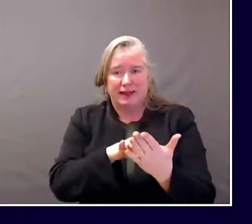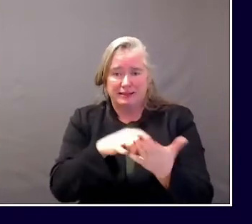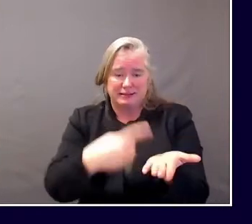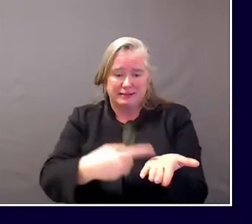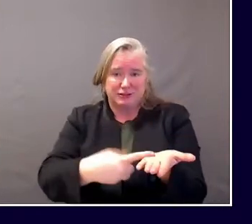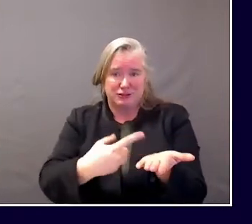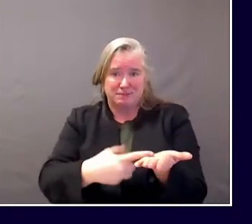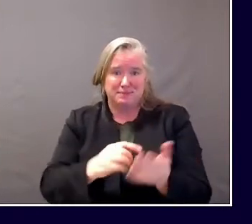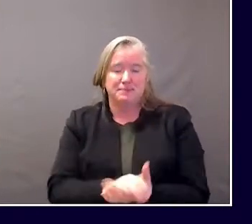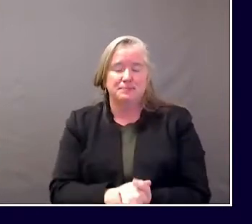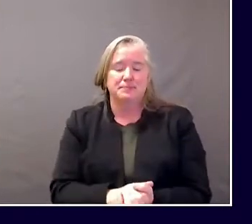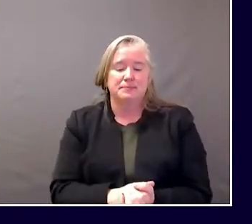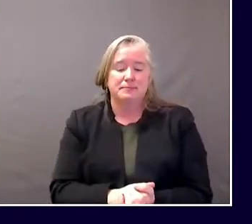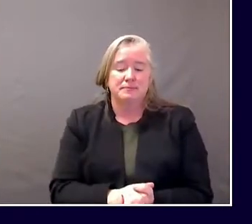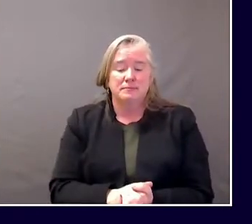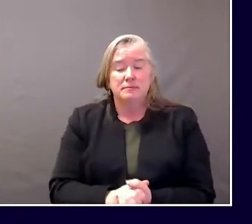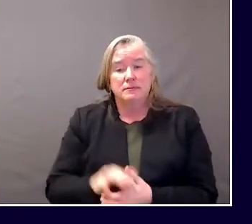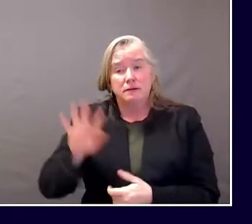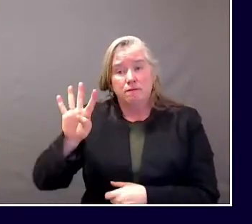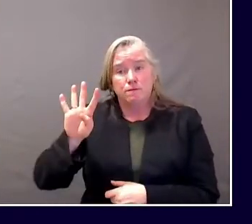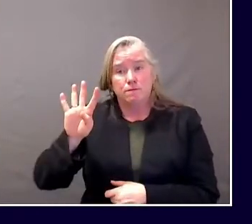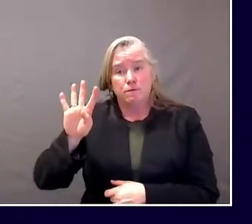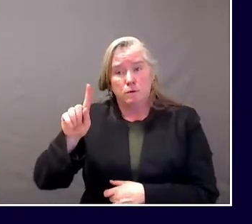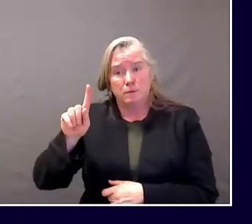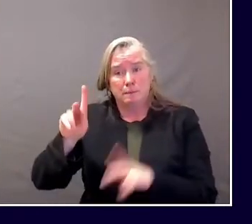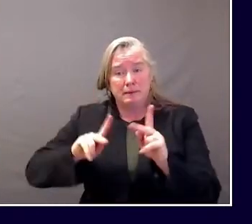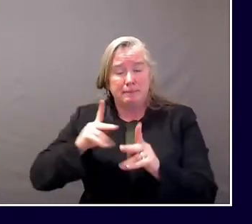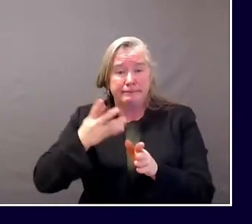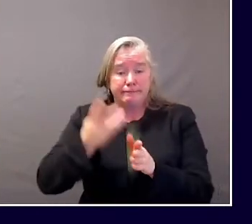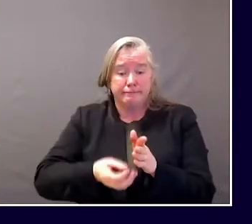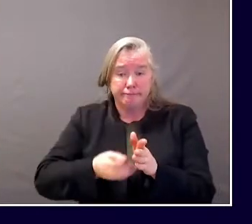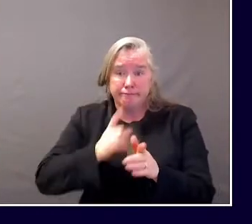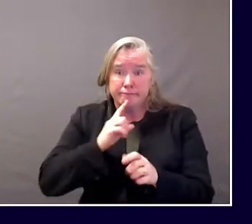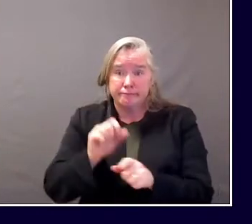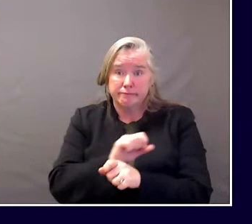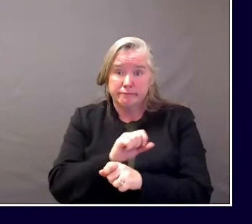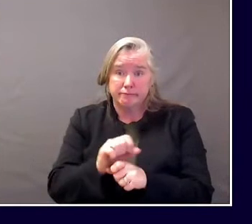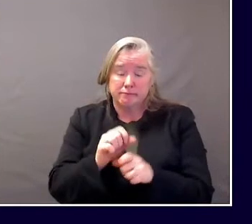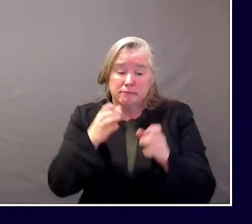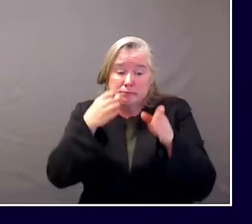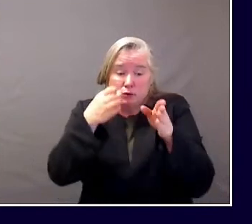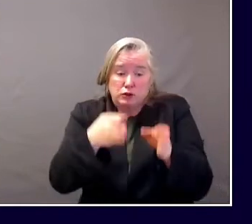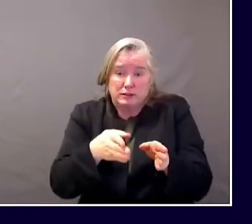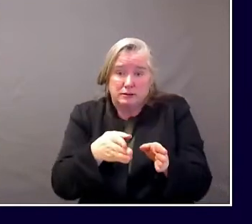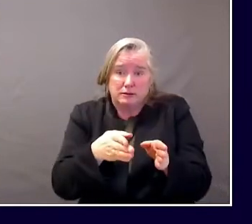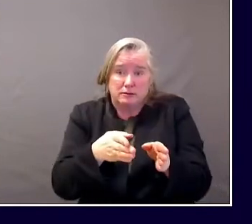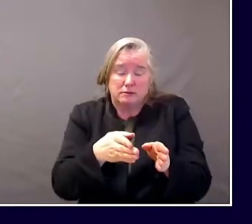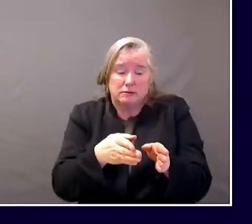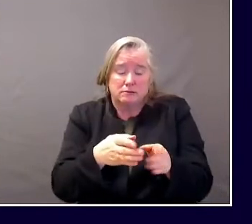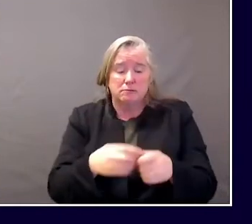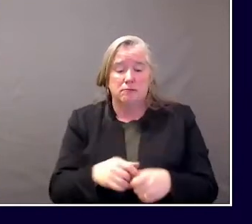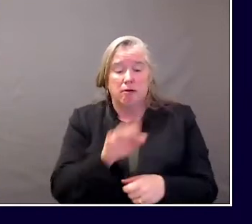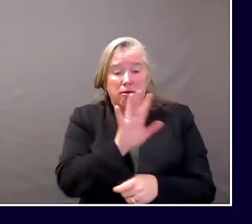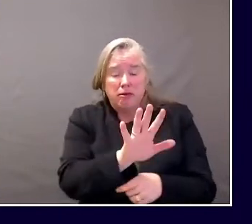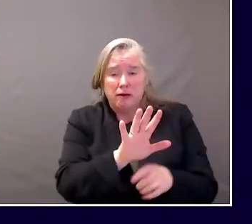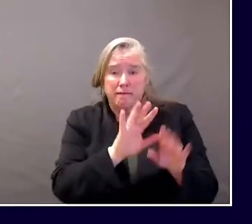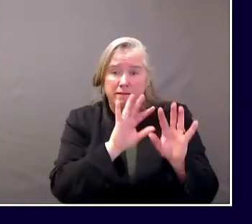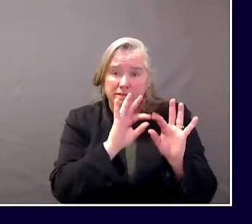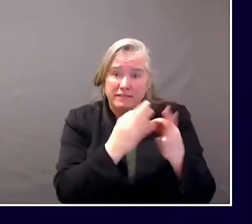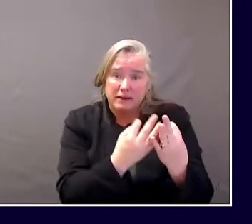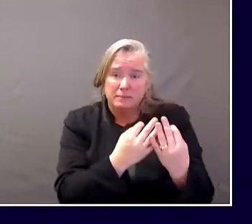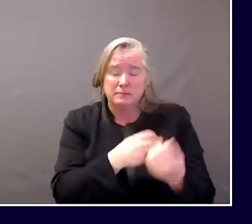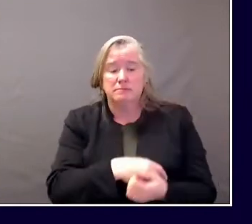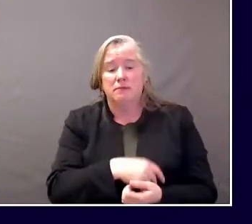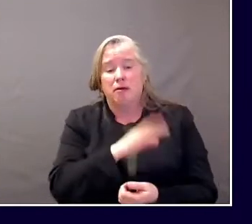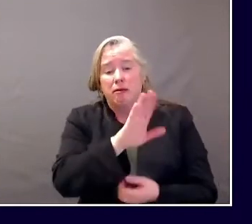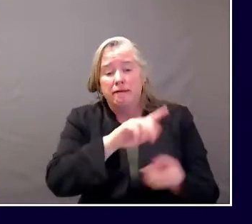deaths are real, and they have exacted an obvious human toll on those whom they have affected. But